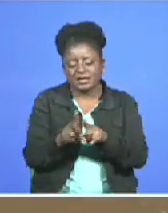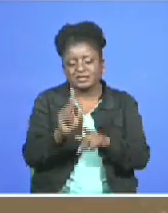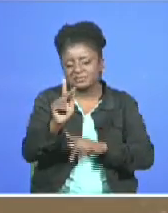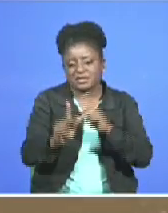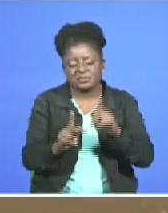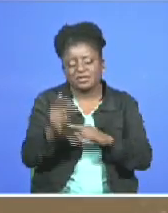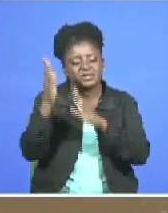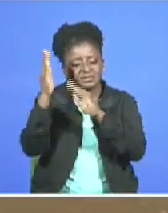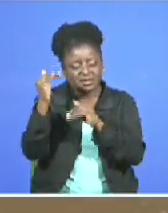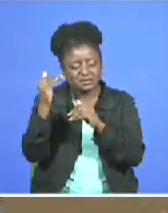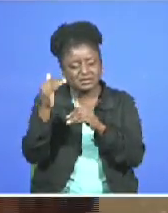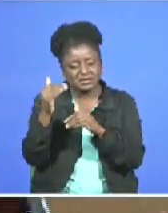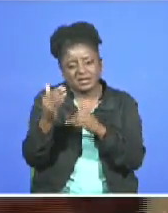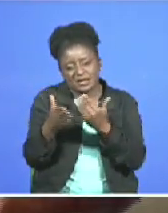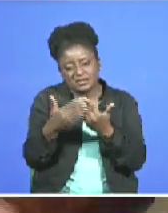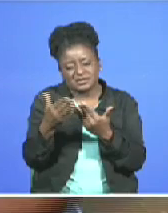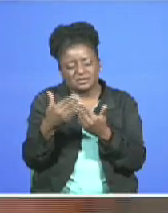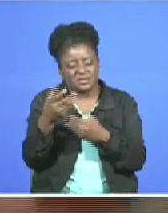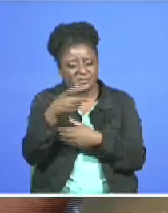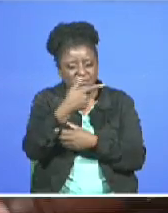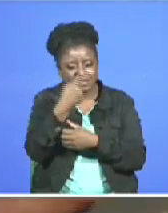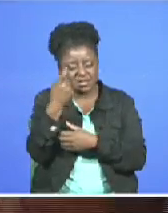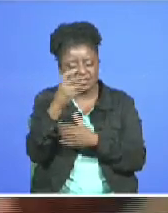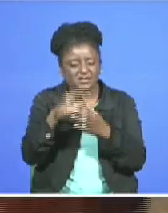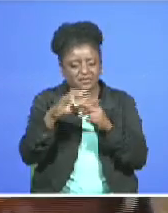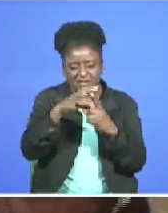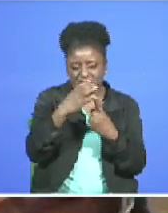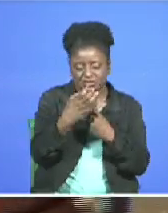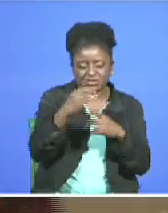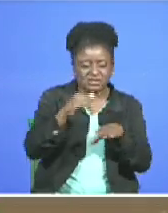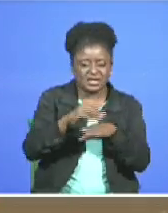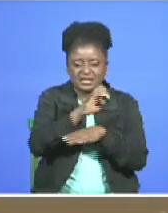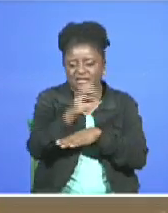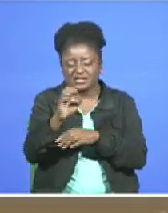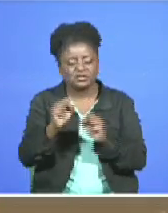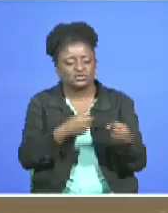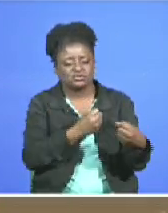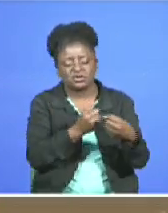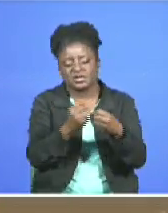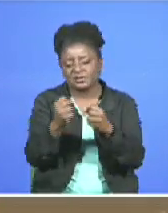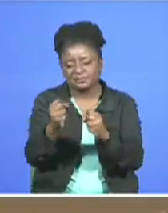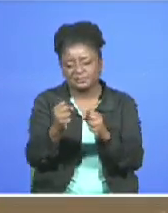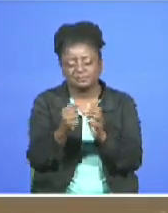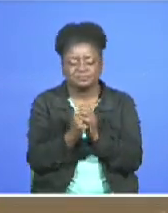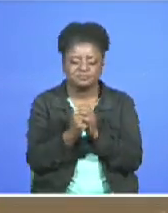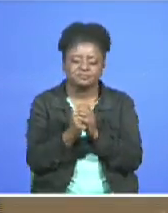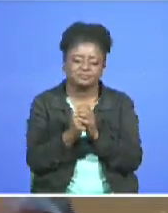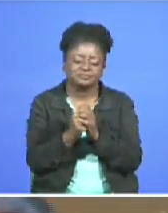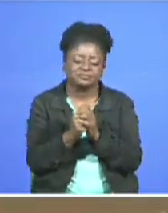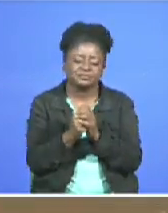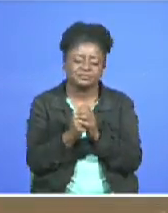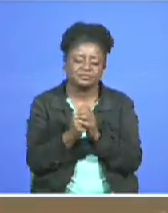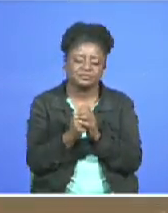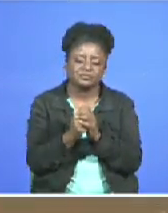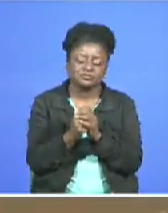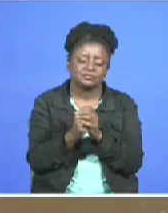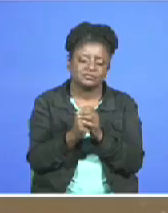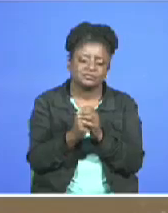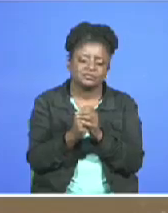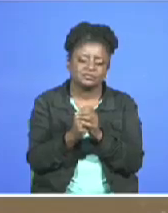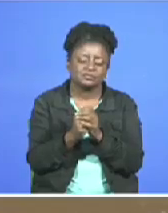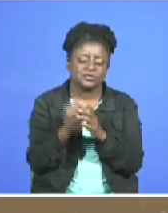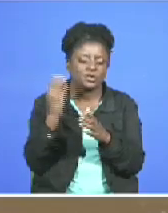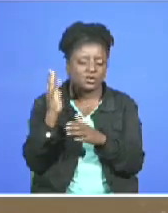persons would have expected simply because of the conditions at East Street. And so we're hopeful that all